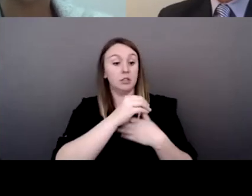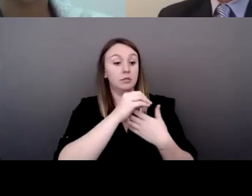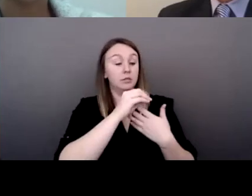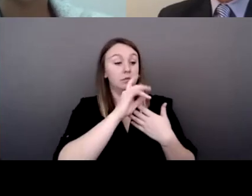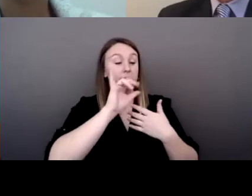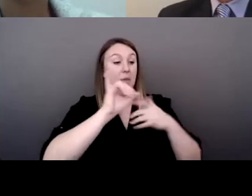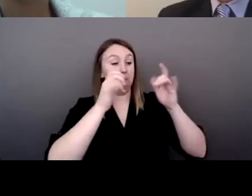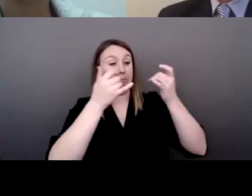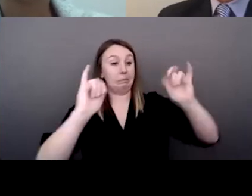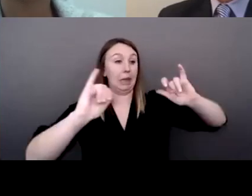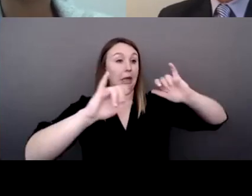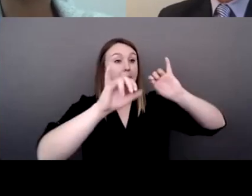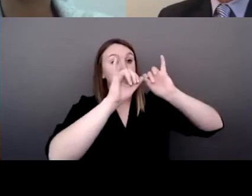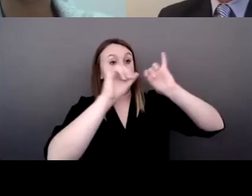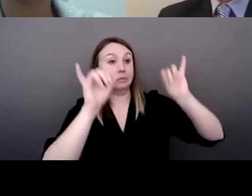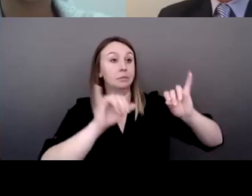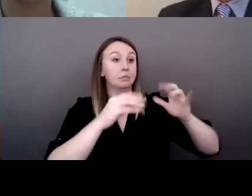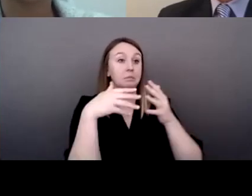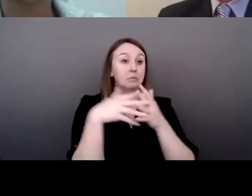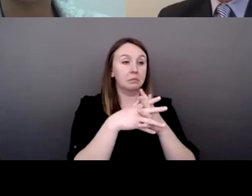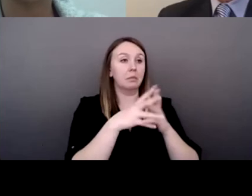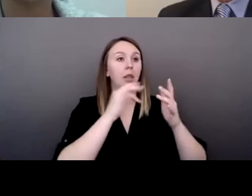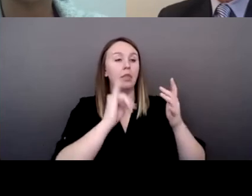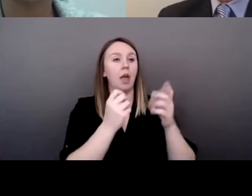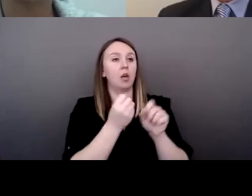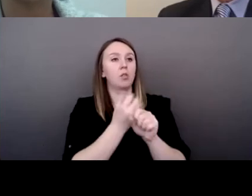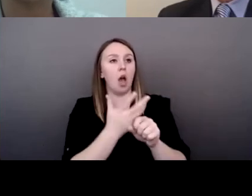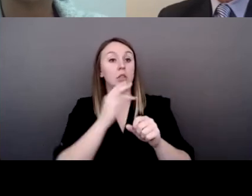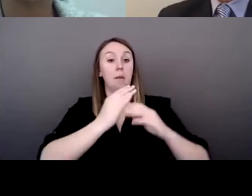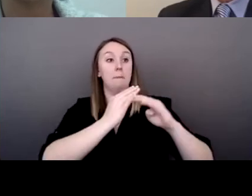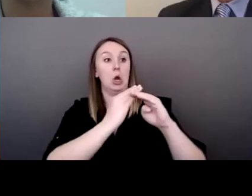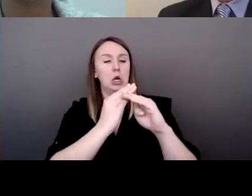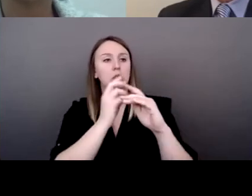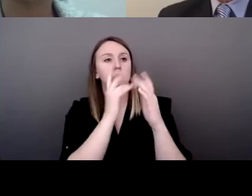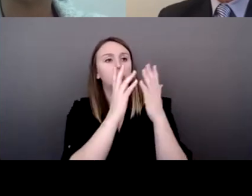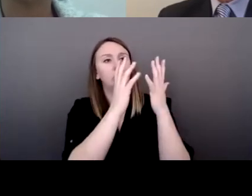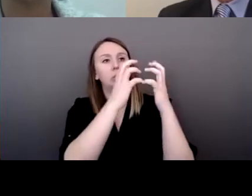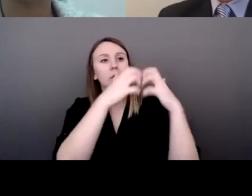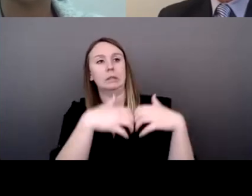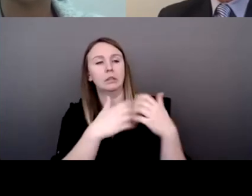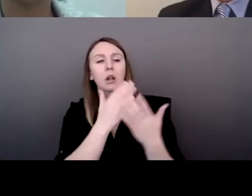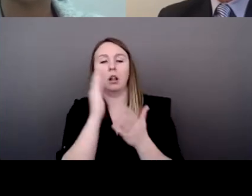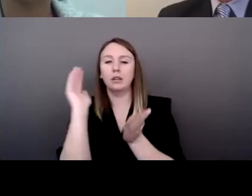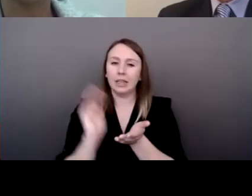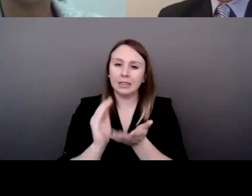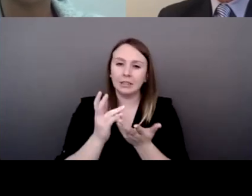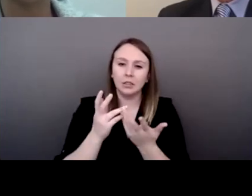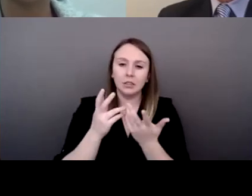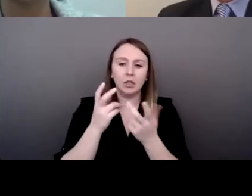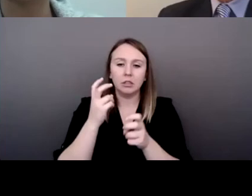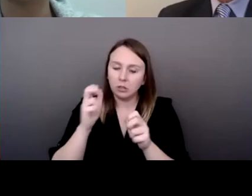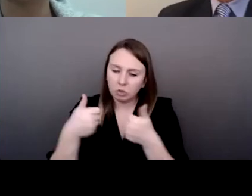of these obstacles much, much more difficult. We're trying to leverage legislation